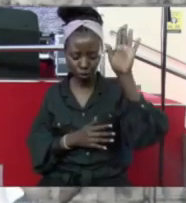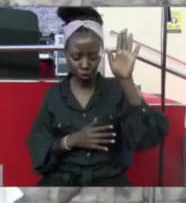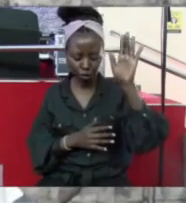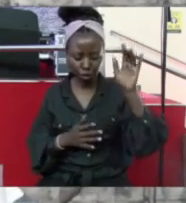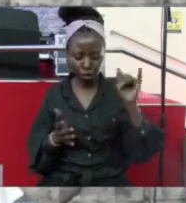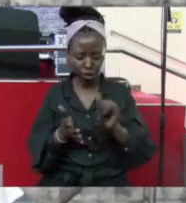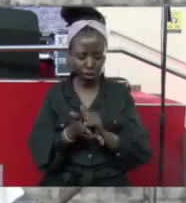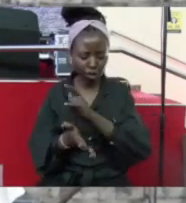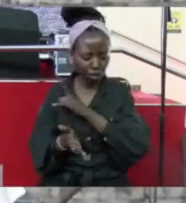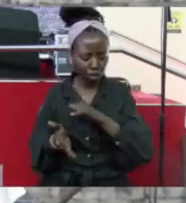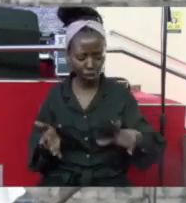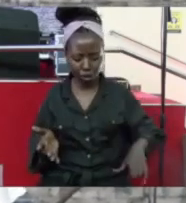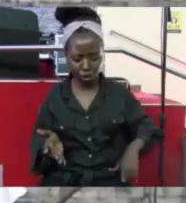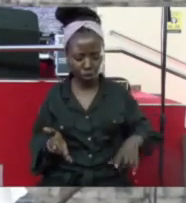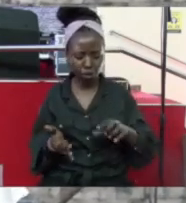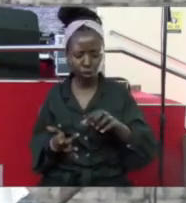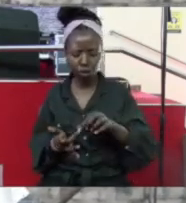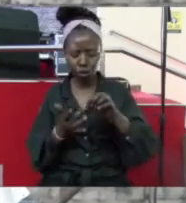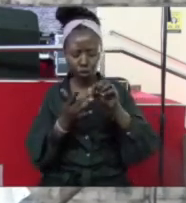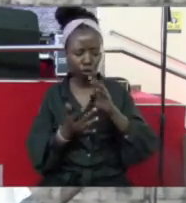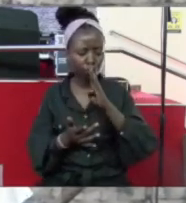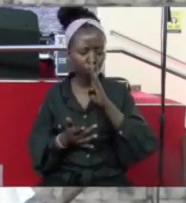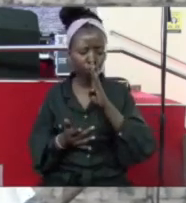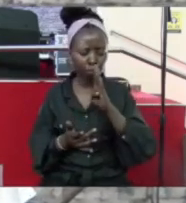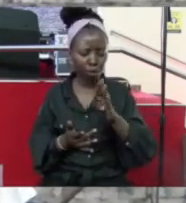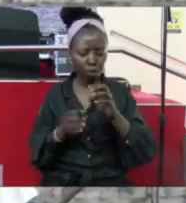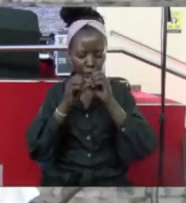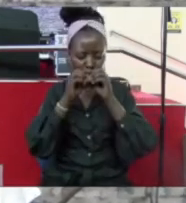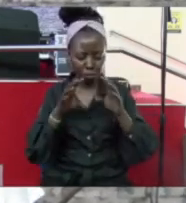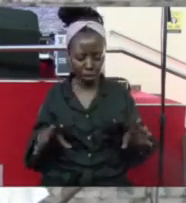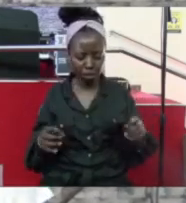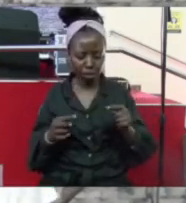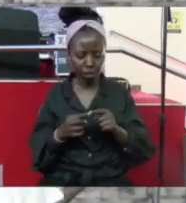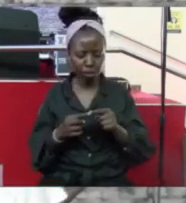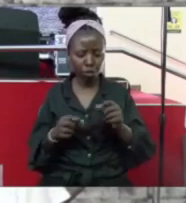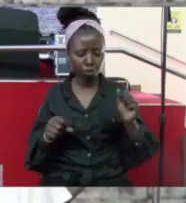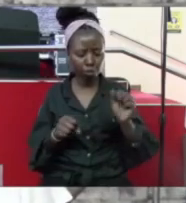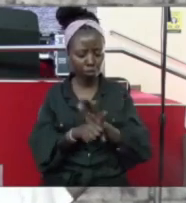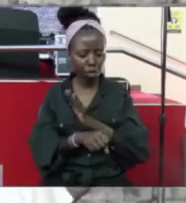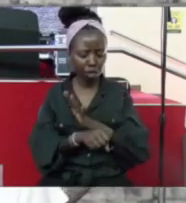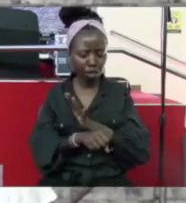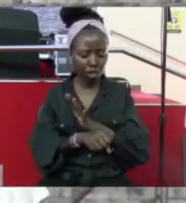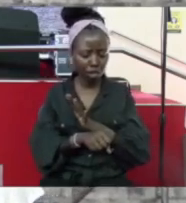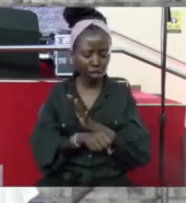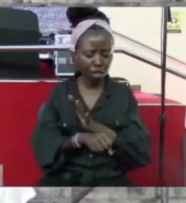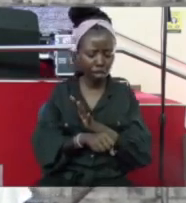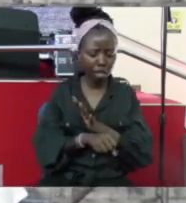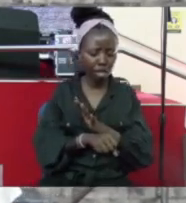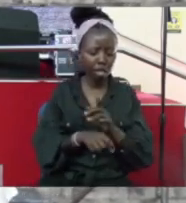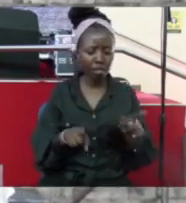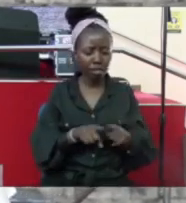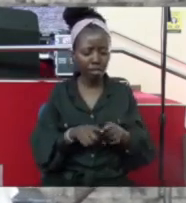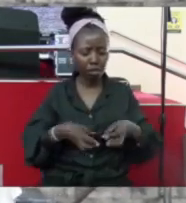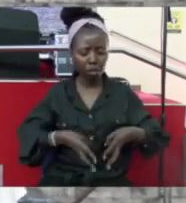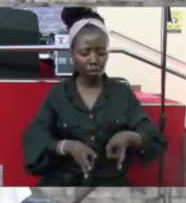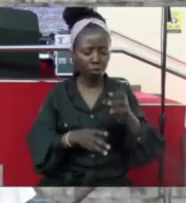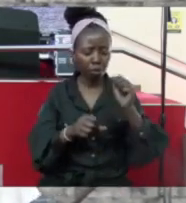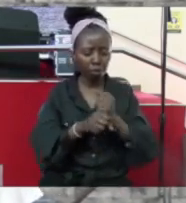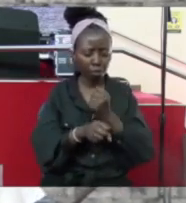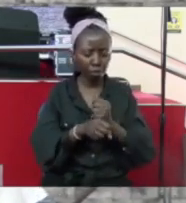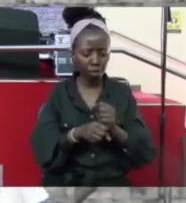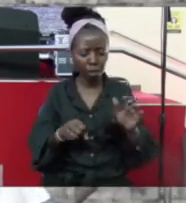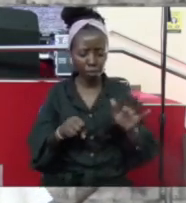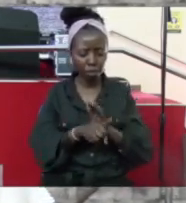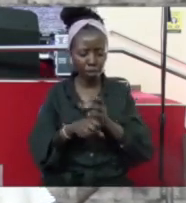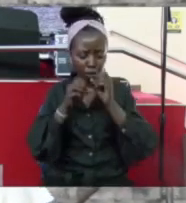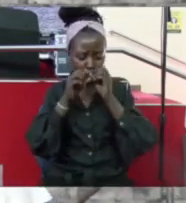Lord, you choose to be a blessing to many. Kwamba tutakuwa baraka kwa wengi. Even as you cause many to be a blessing to us. Hata unaposababisha wengi kuwa baraka